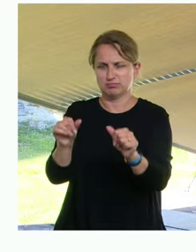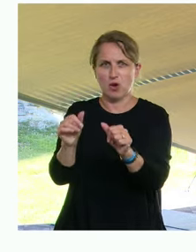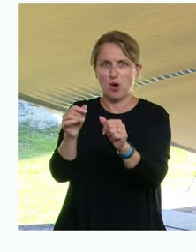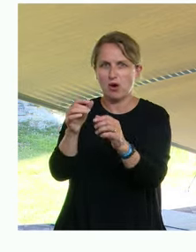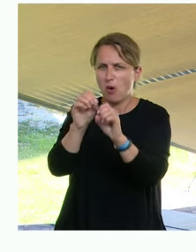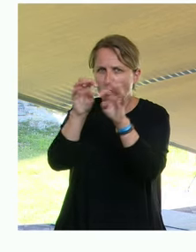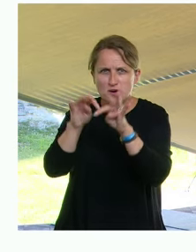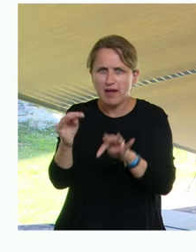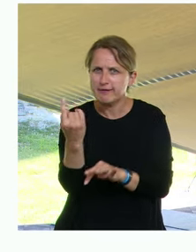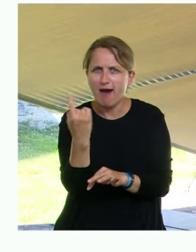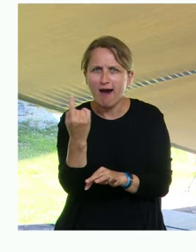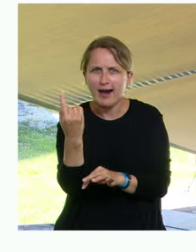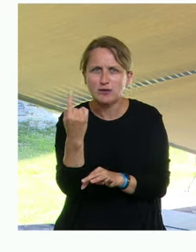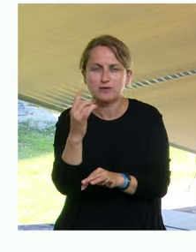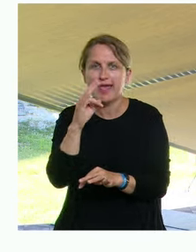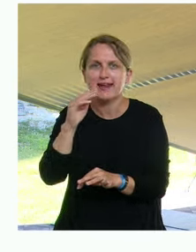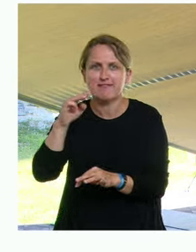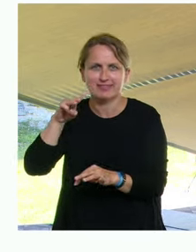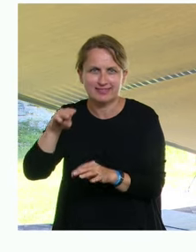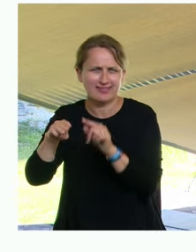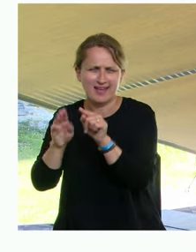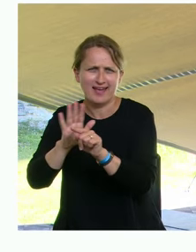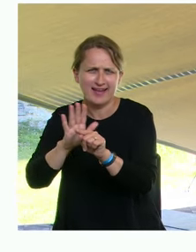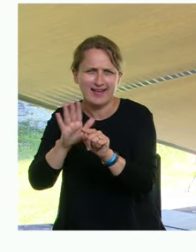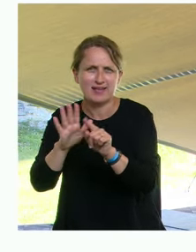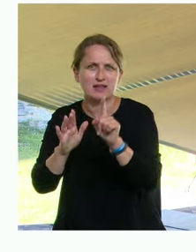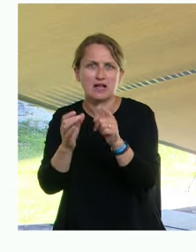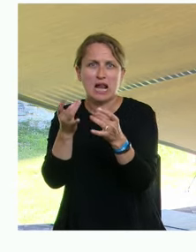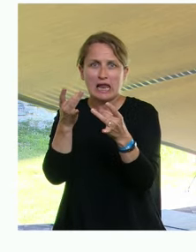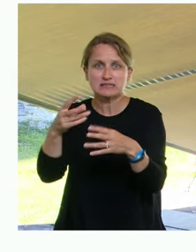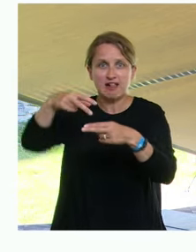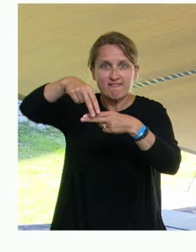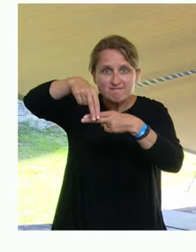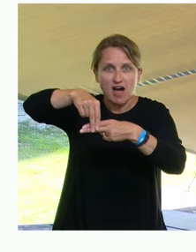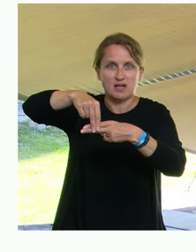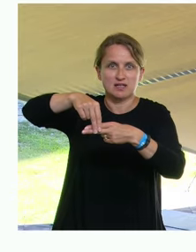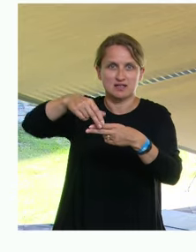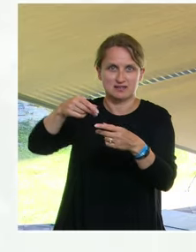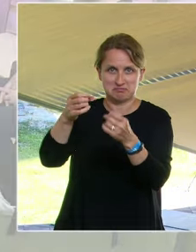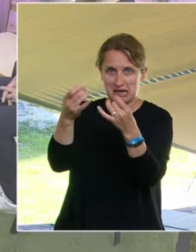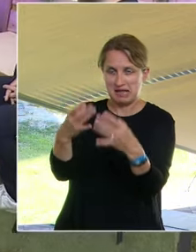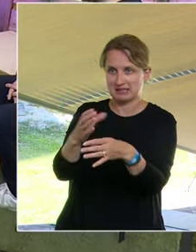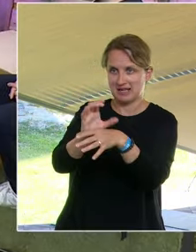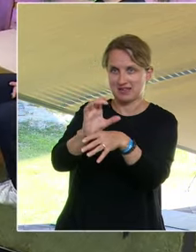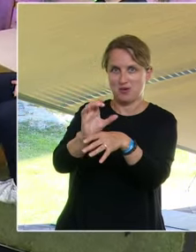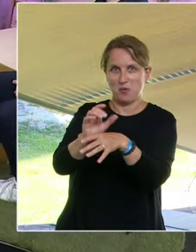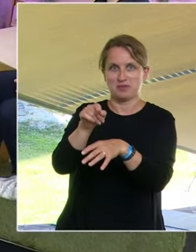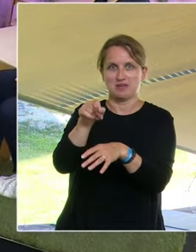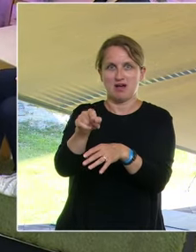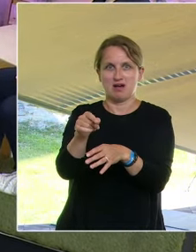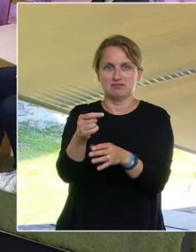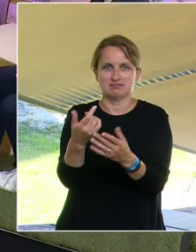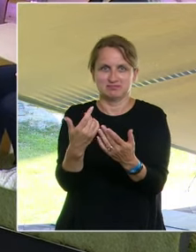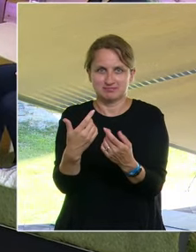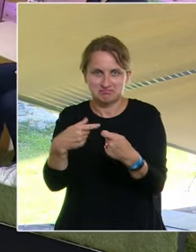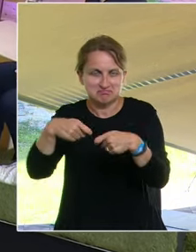online. It wasn't NFT. It was just a file. And so from there, a lot of